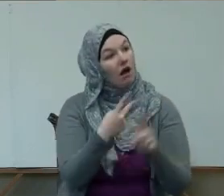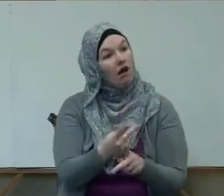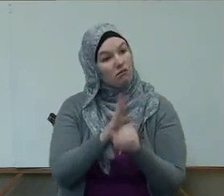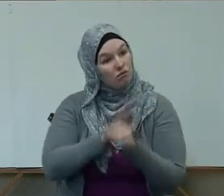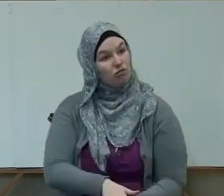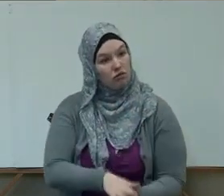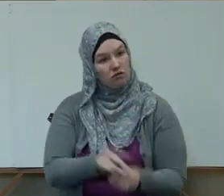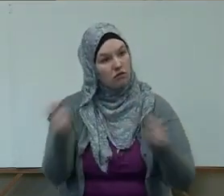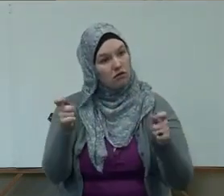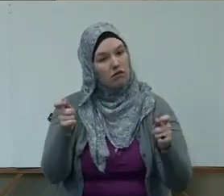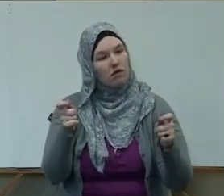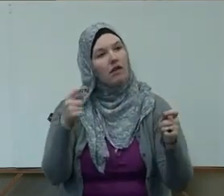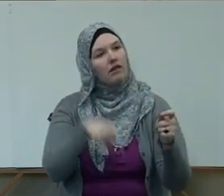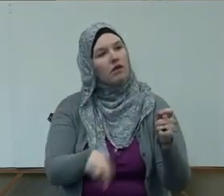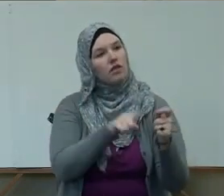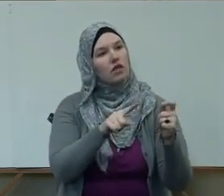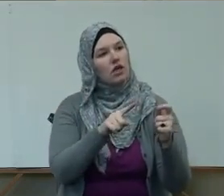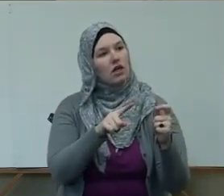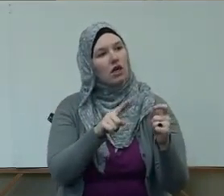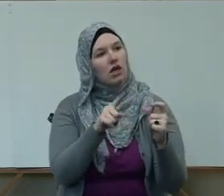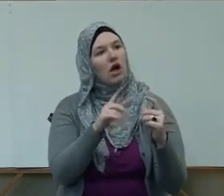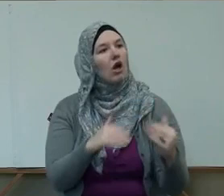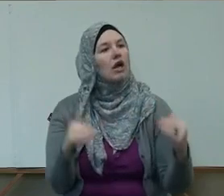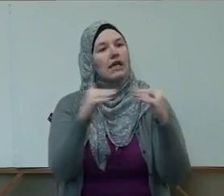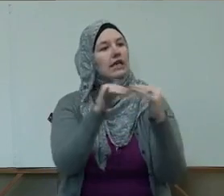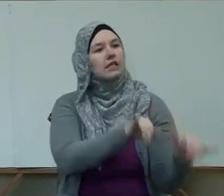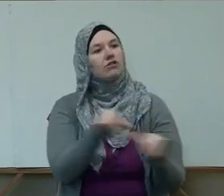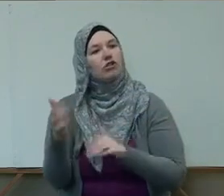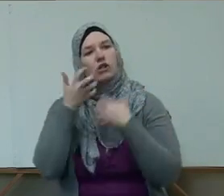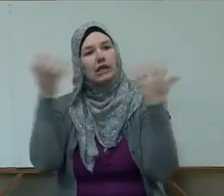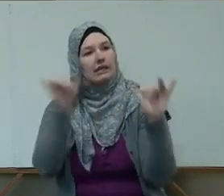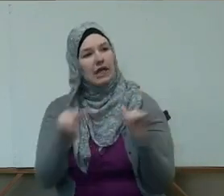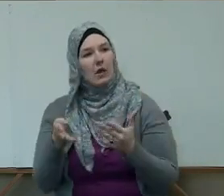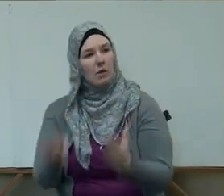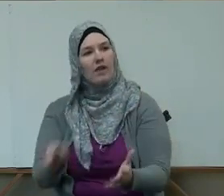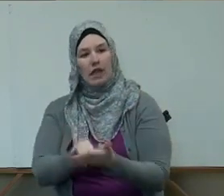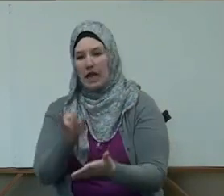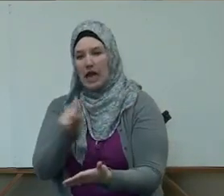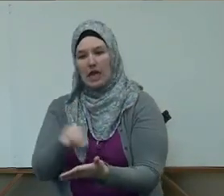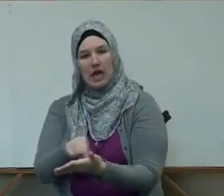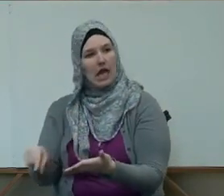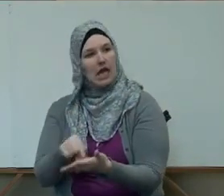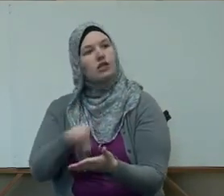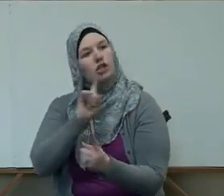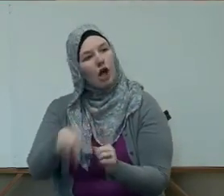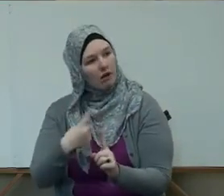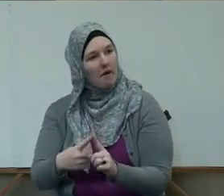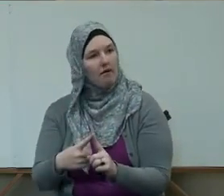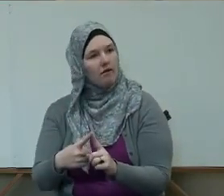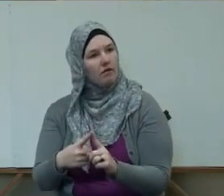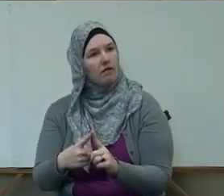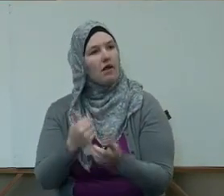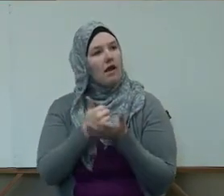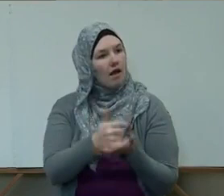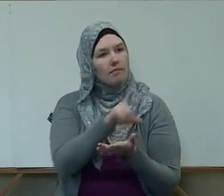those regimes, are equally screaming the same way the ayah is talking about helpless men,